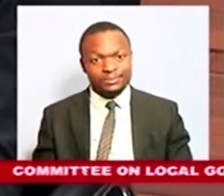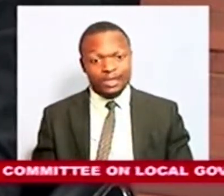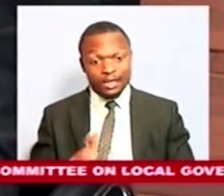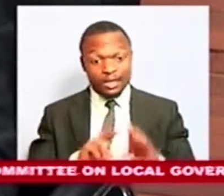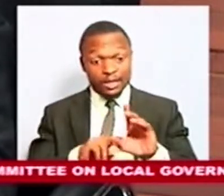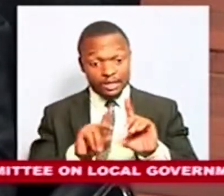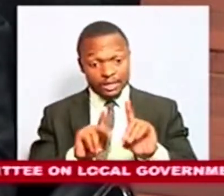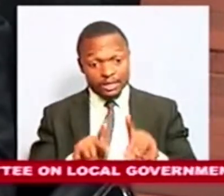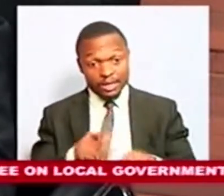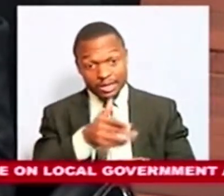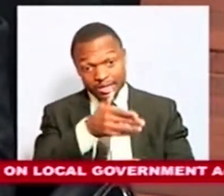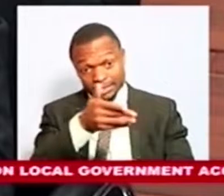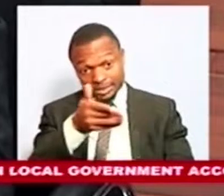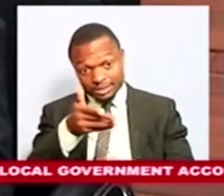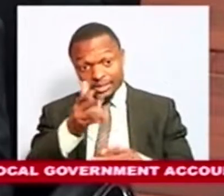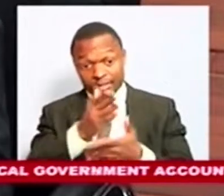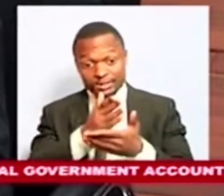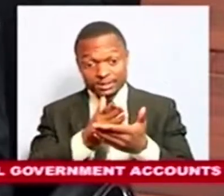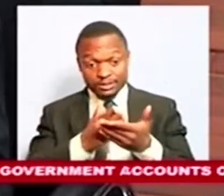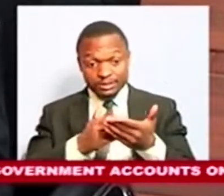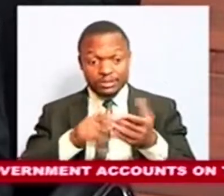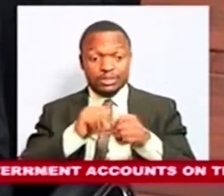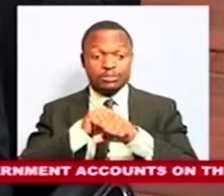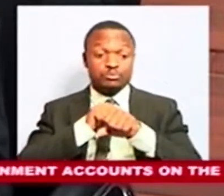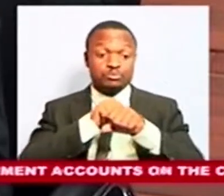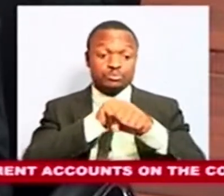Chair, there are some logistics,